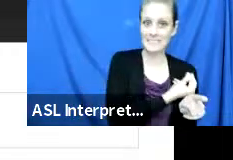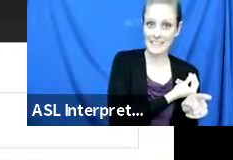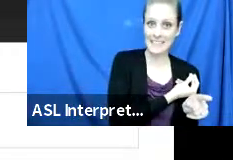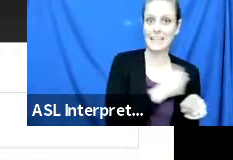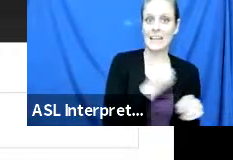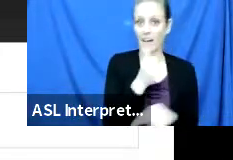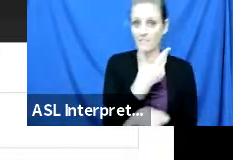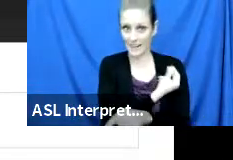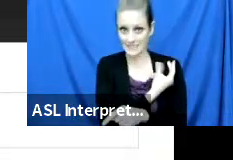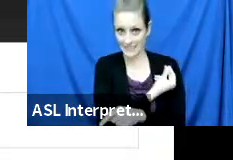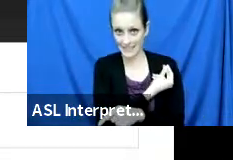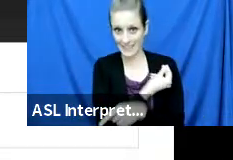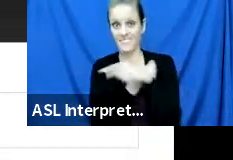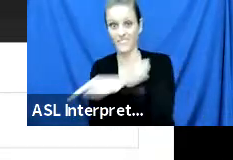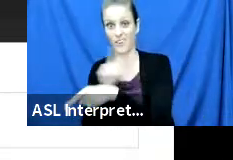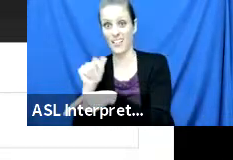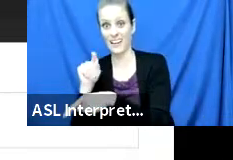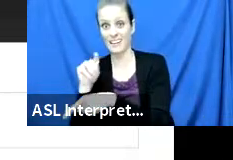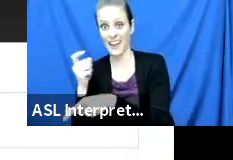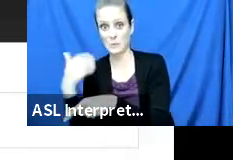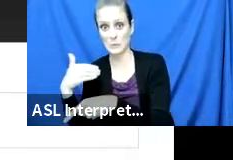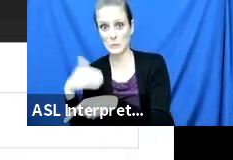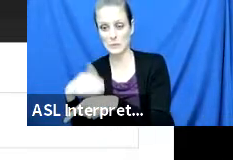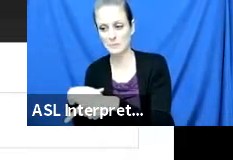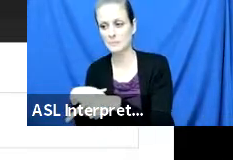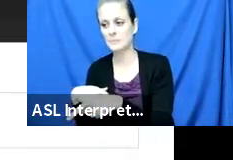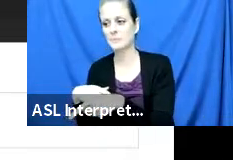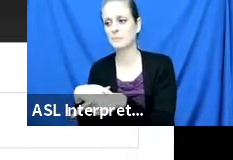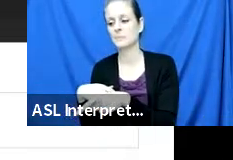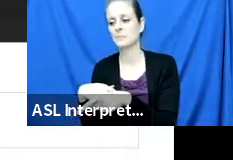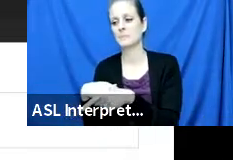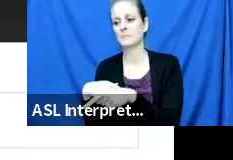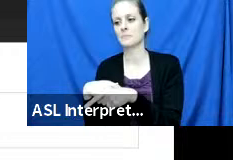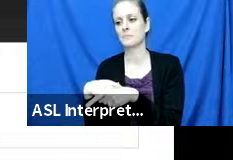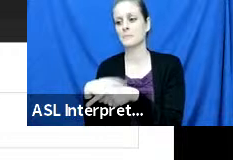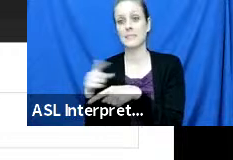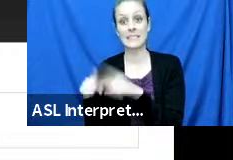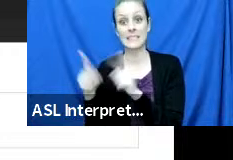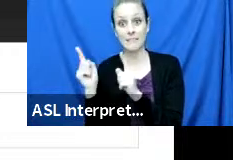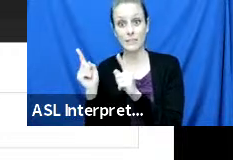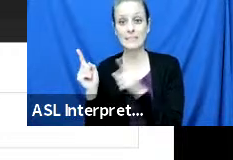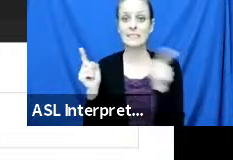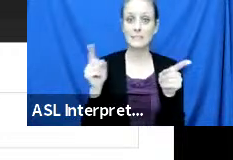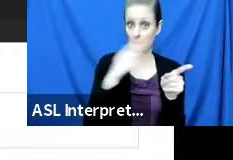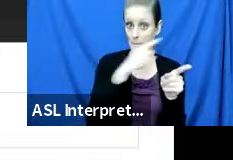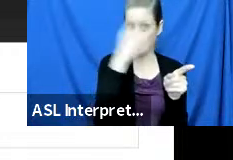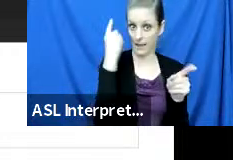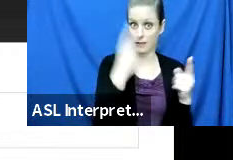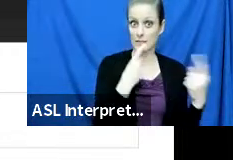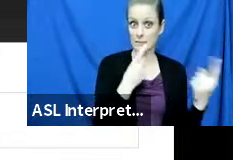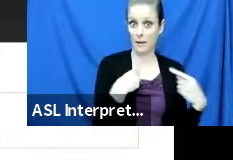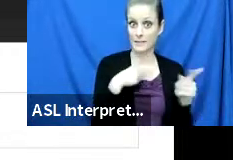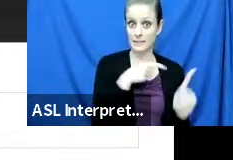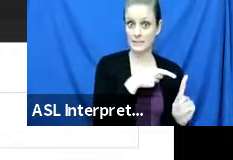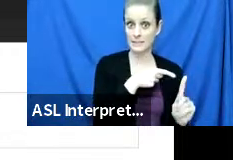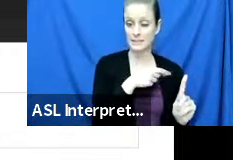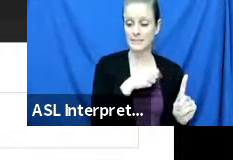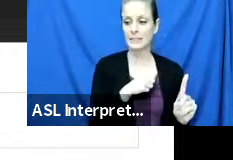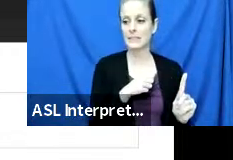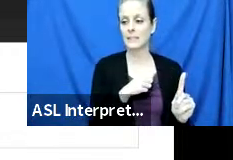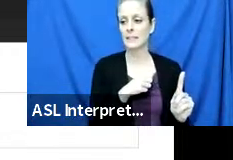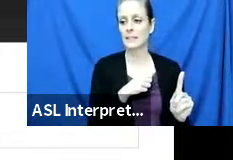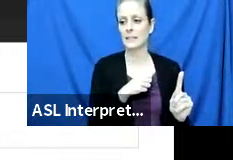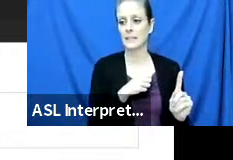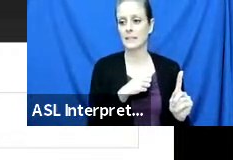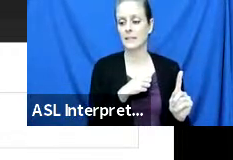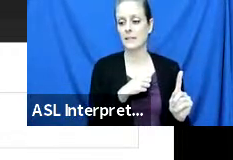Latinx respondents. But the differences among Black respondents in terms of the response to